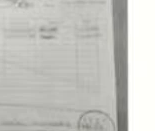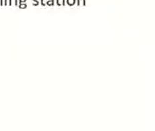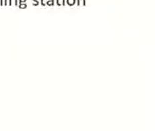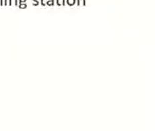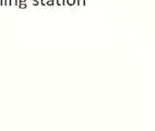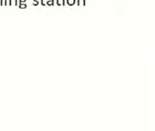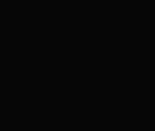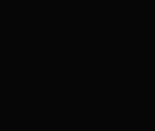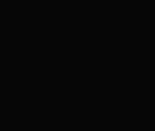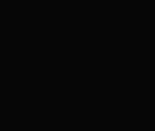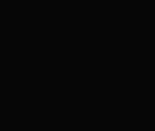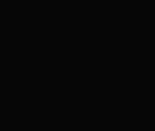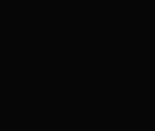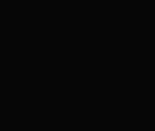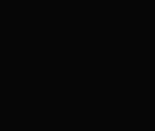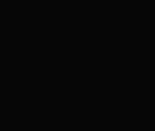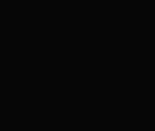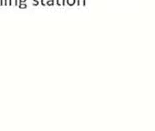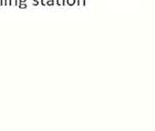The elevation of the camera.